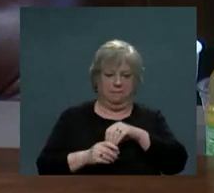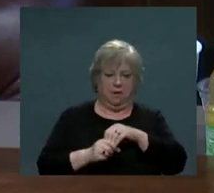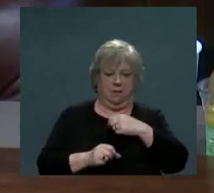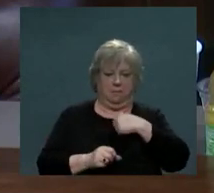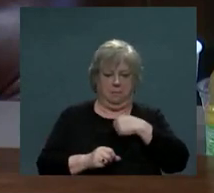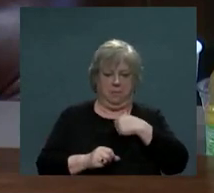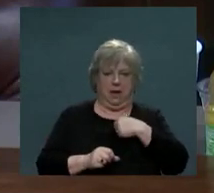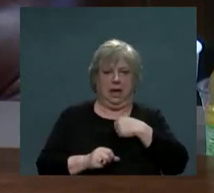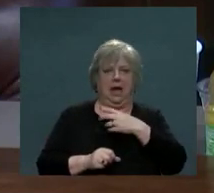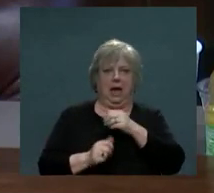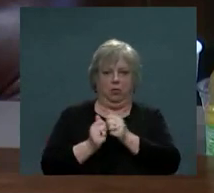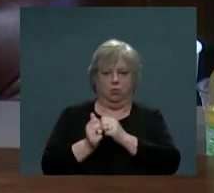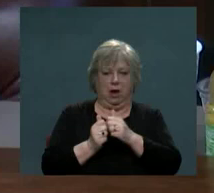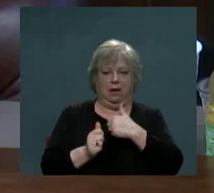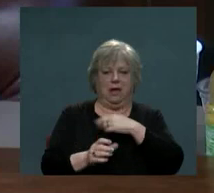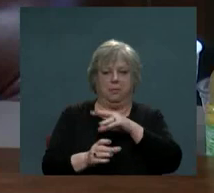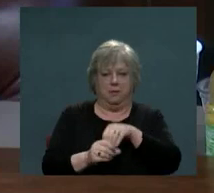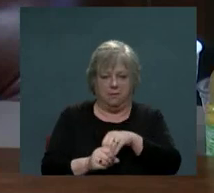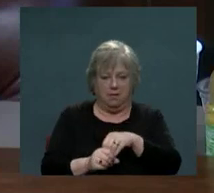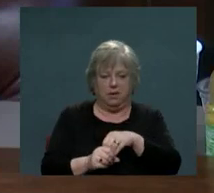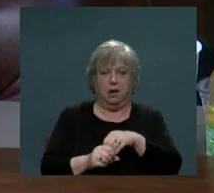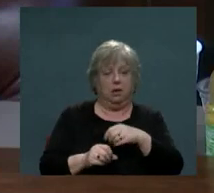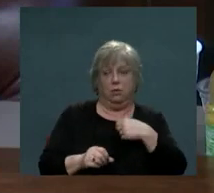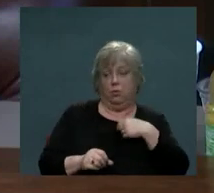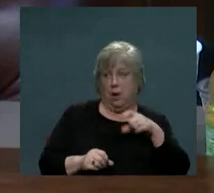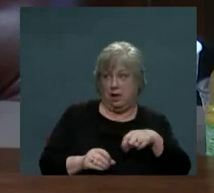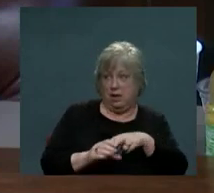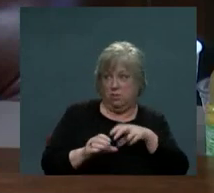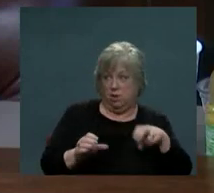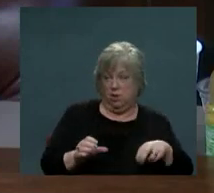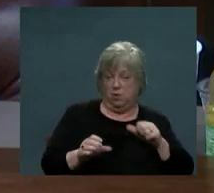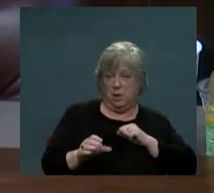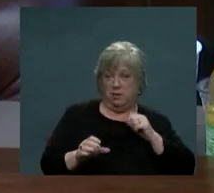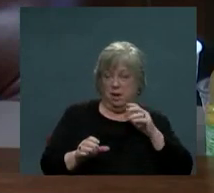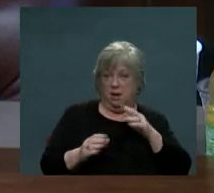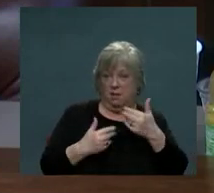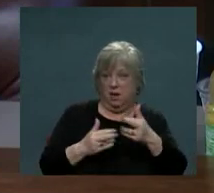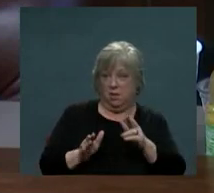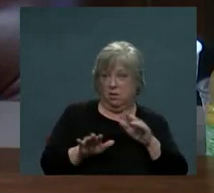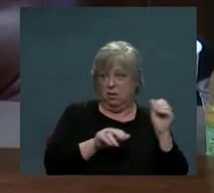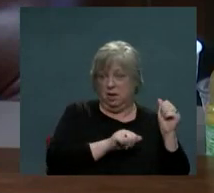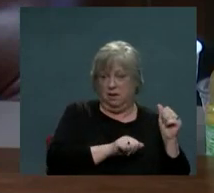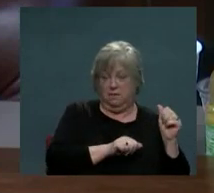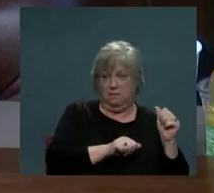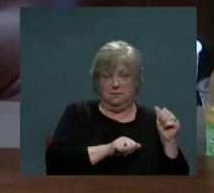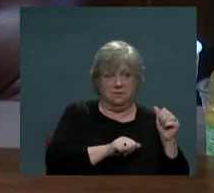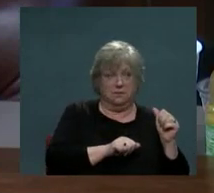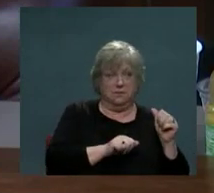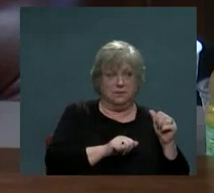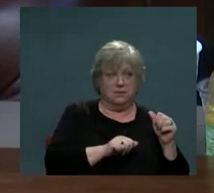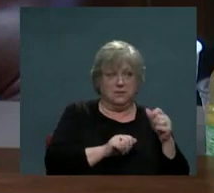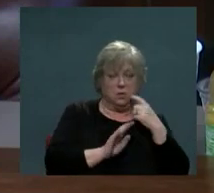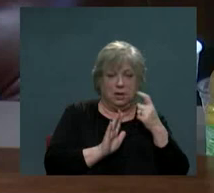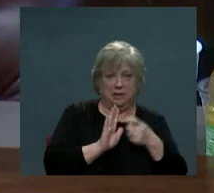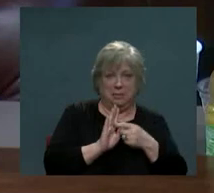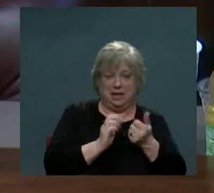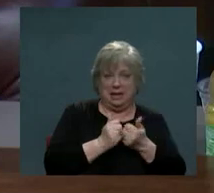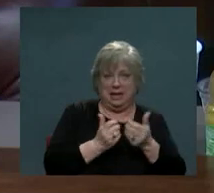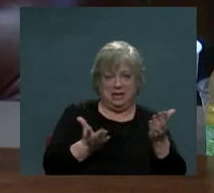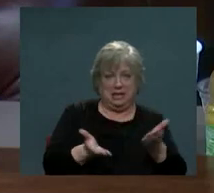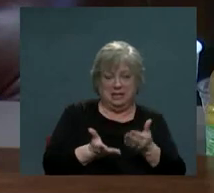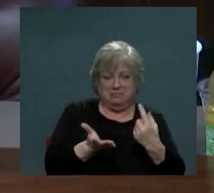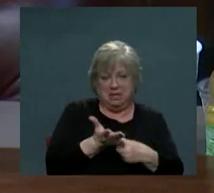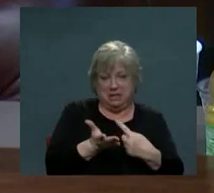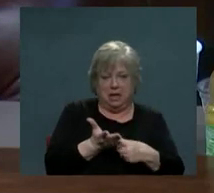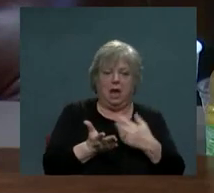race I'm involved in, do I not need to recuse myself and leave the room with respect to any conversation on this issue? I know we're